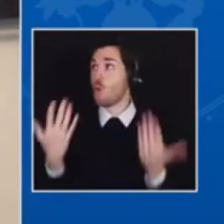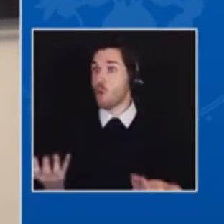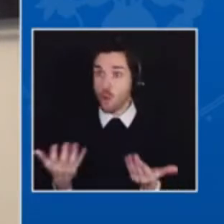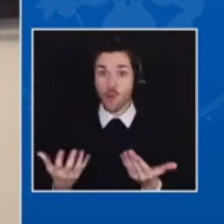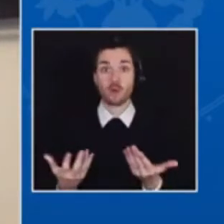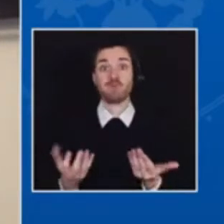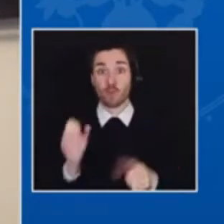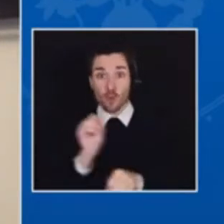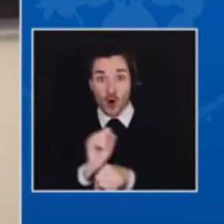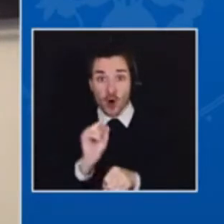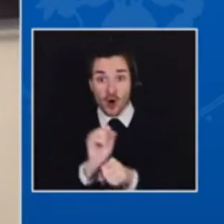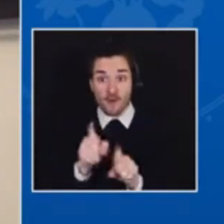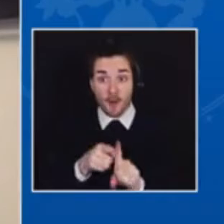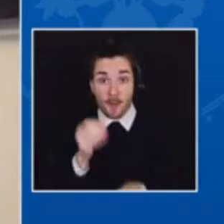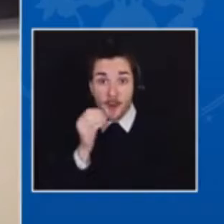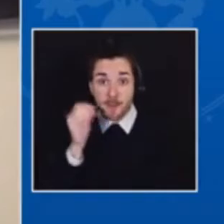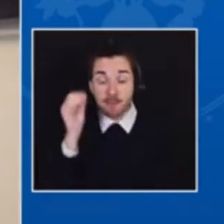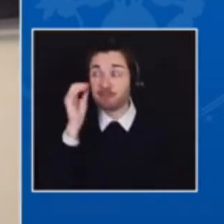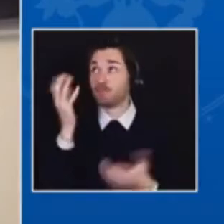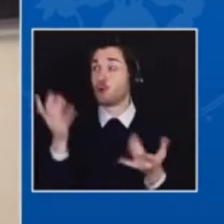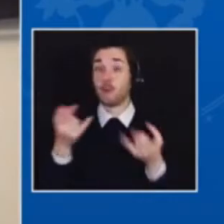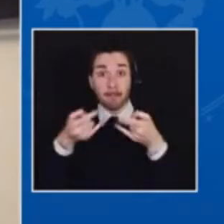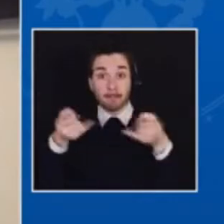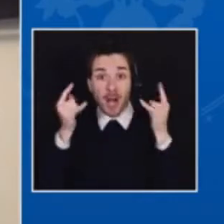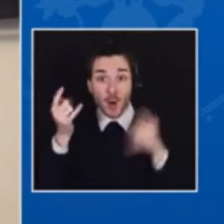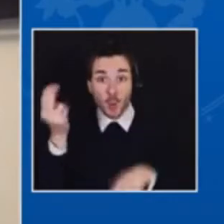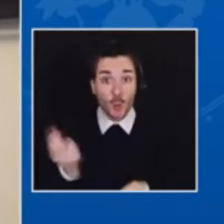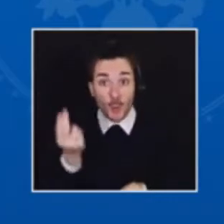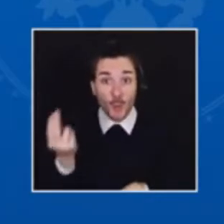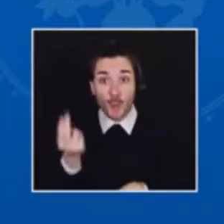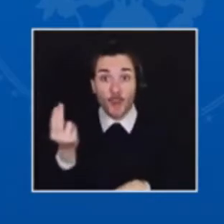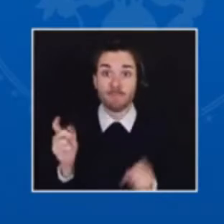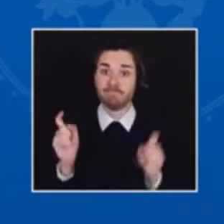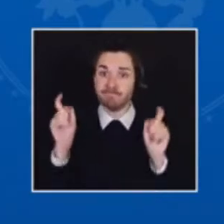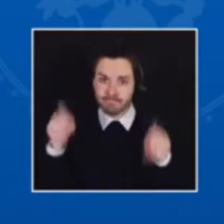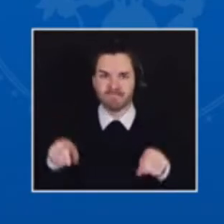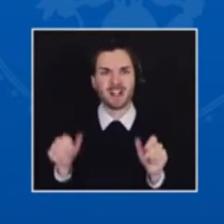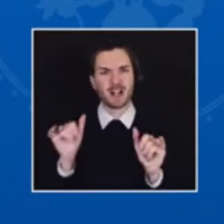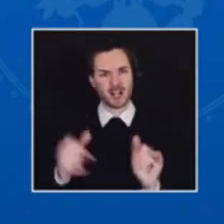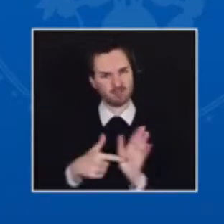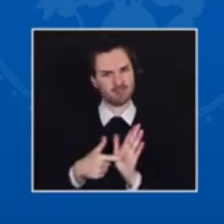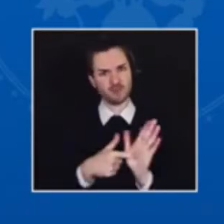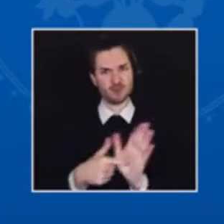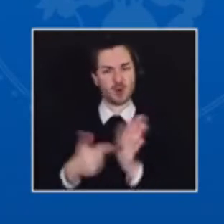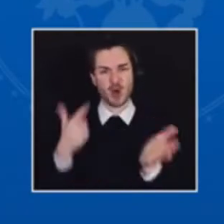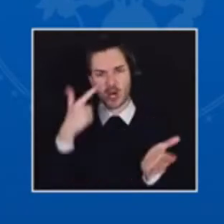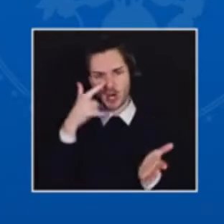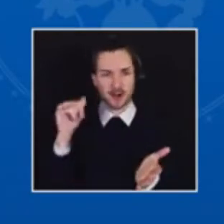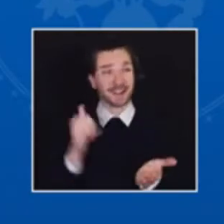um because uh you know we want to be models for the country too thanks